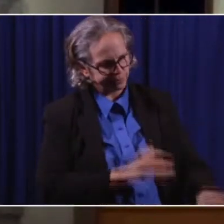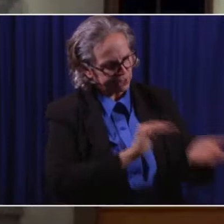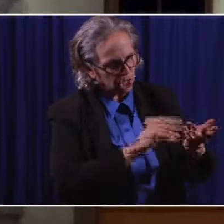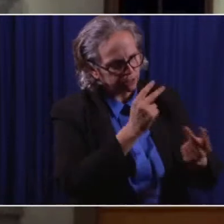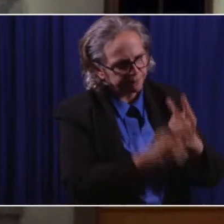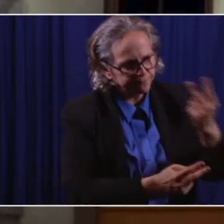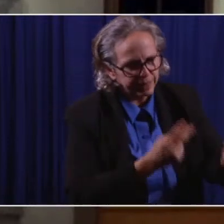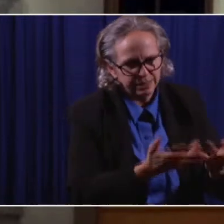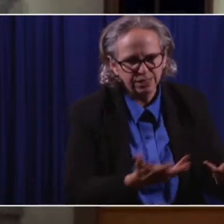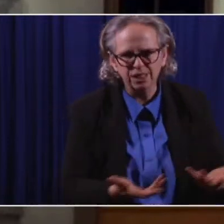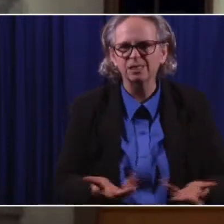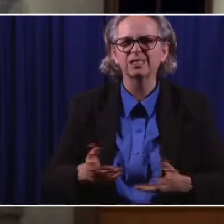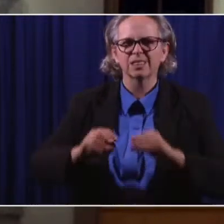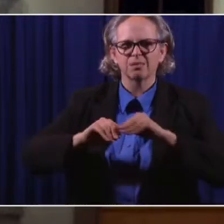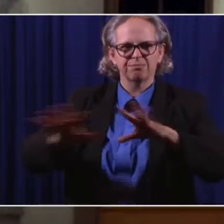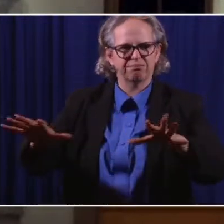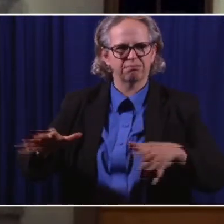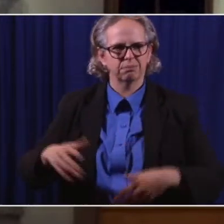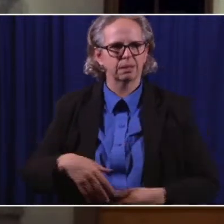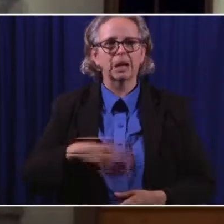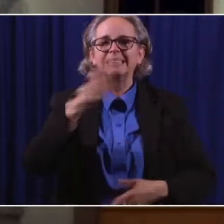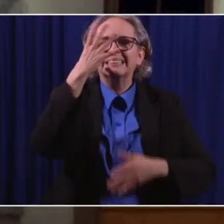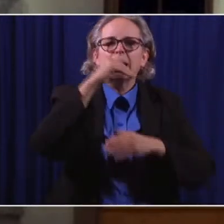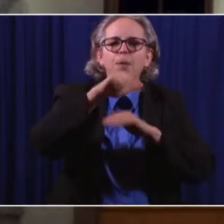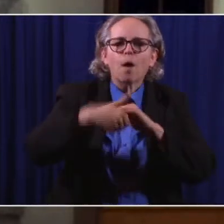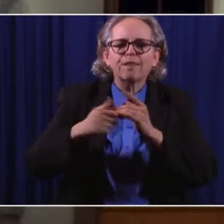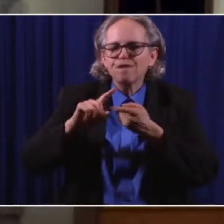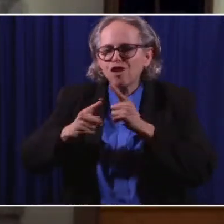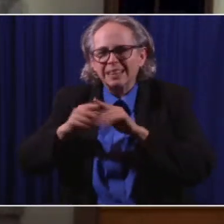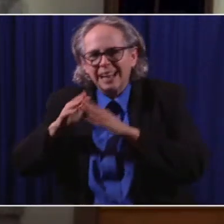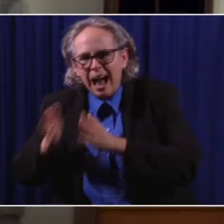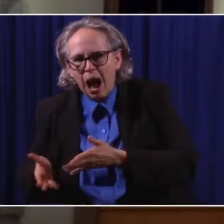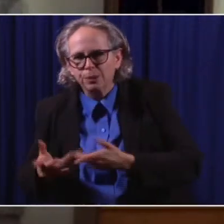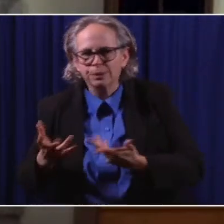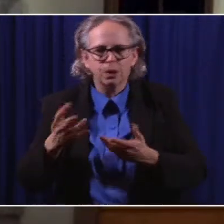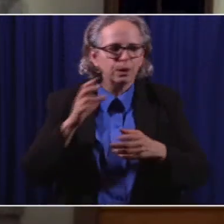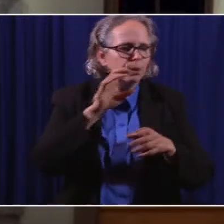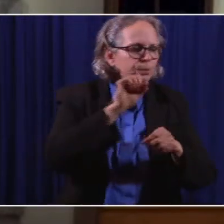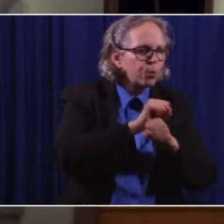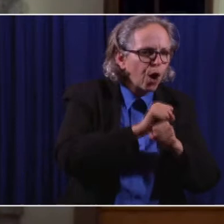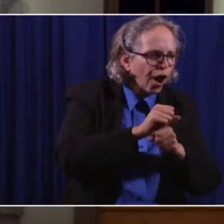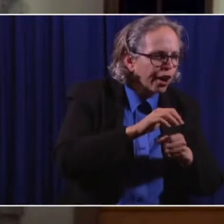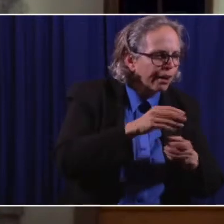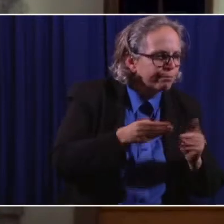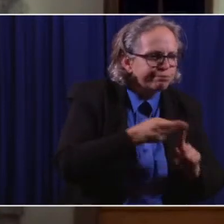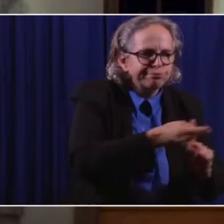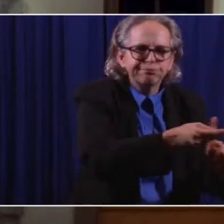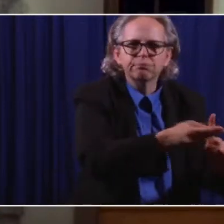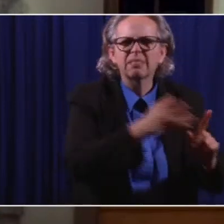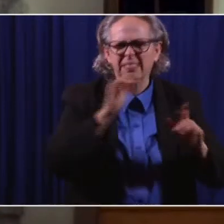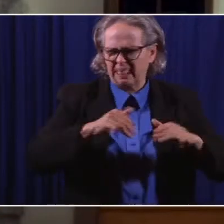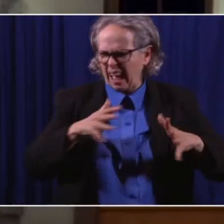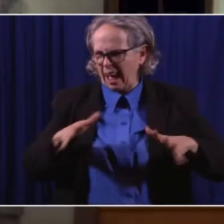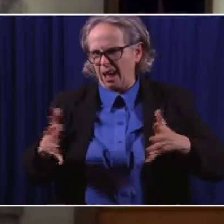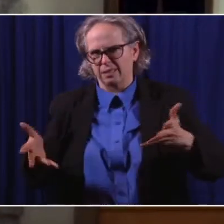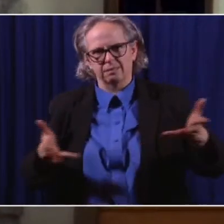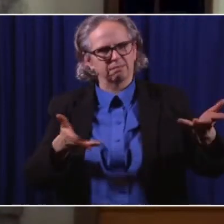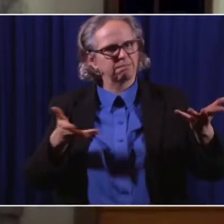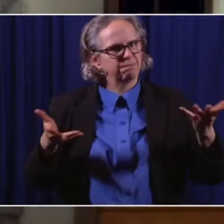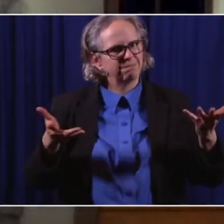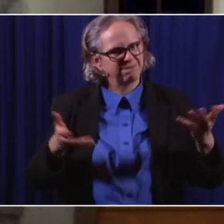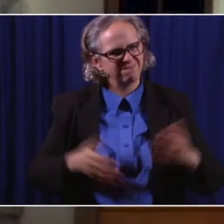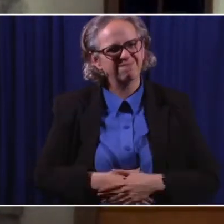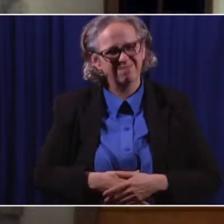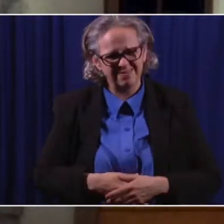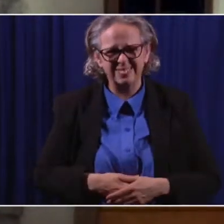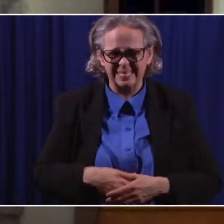including sleepovers and some workplace transmission. So that's where we are. Let me turn